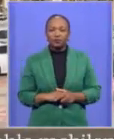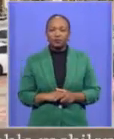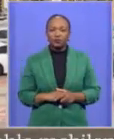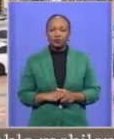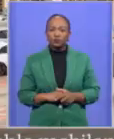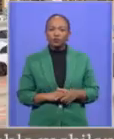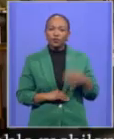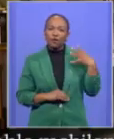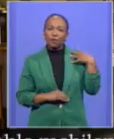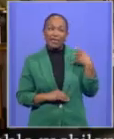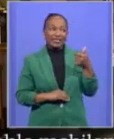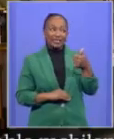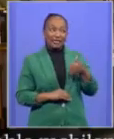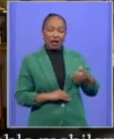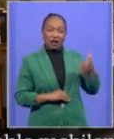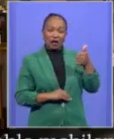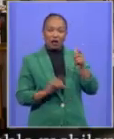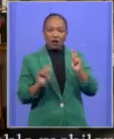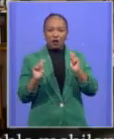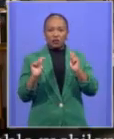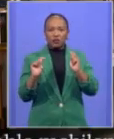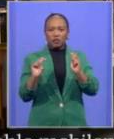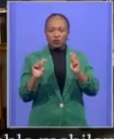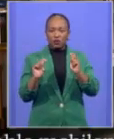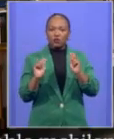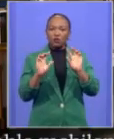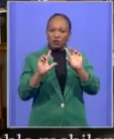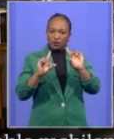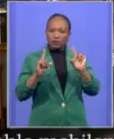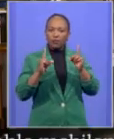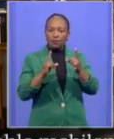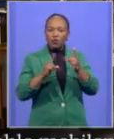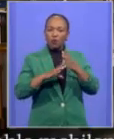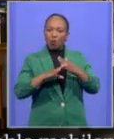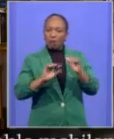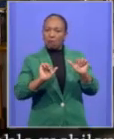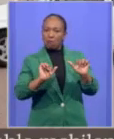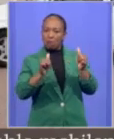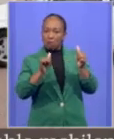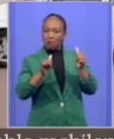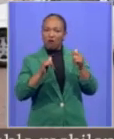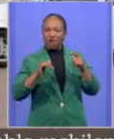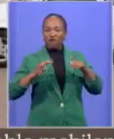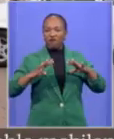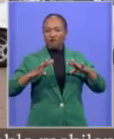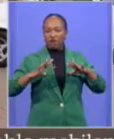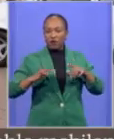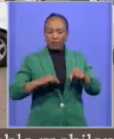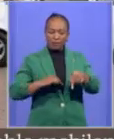Letona la naha la dipalangwang le theoleditse mafapha ohle a molao a sebeditseng ka thata matsatsing ana a phomolo.